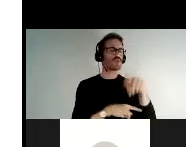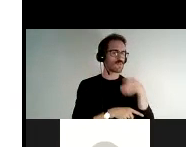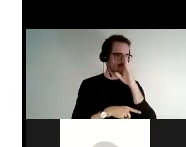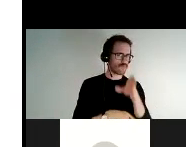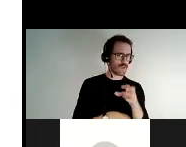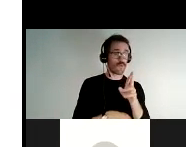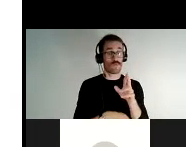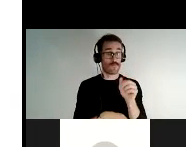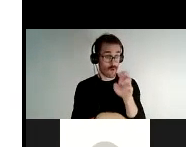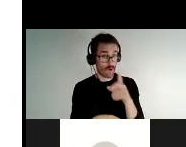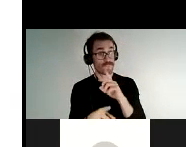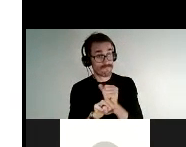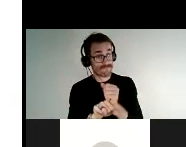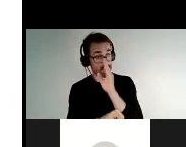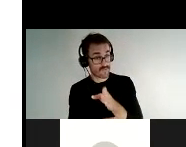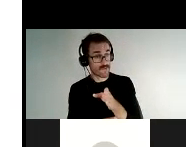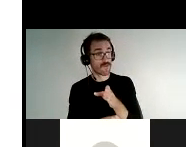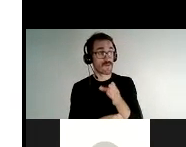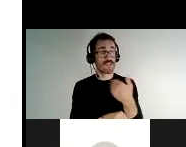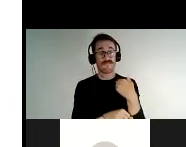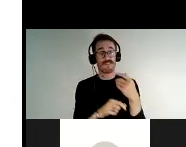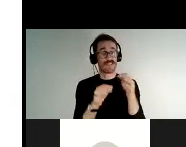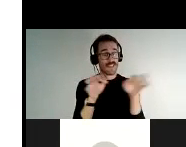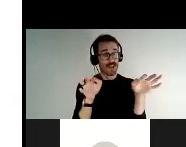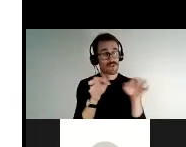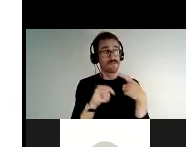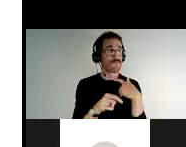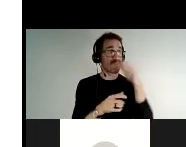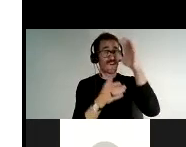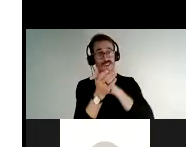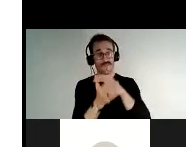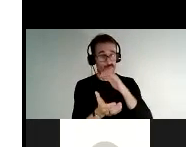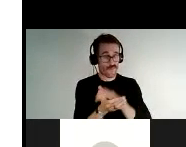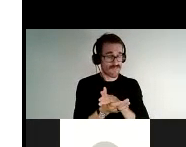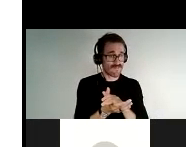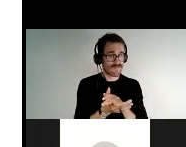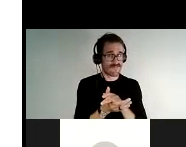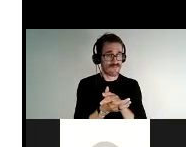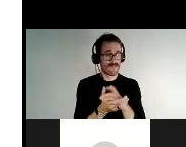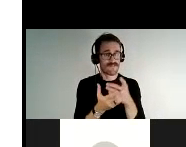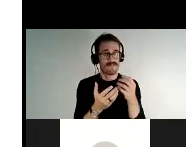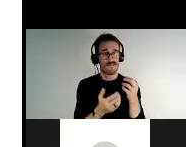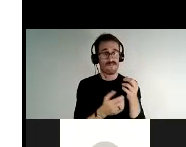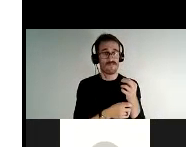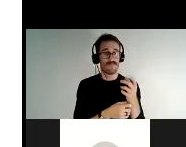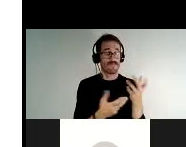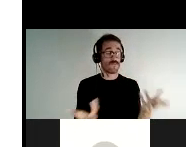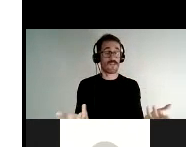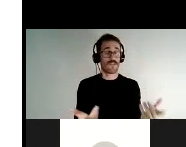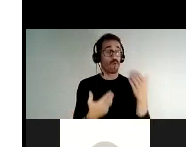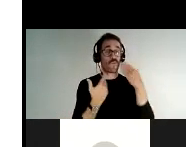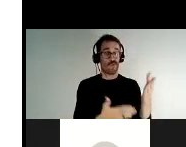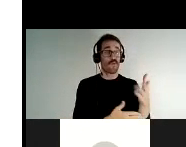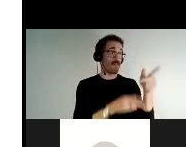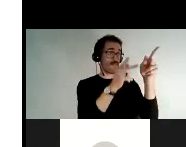heterosexual. And we use language like husband and wife, and without knowing the gender of the